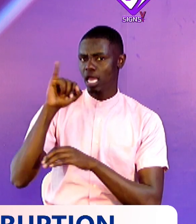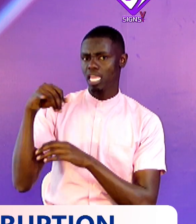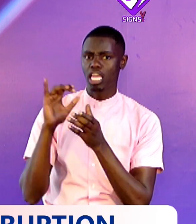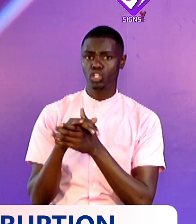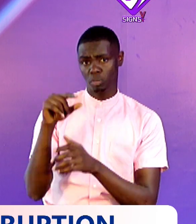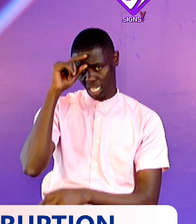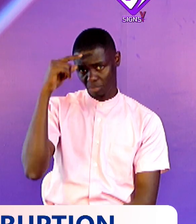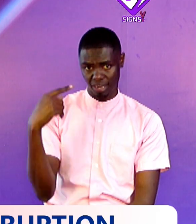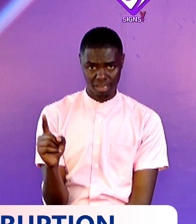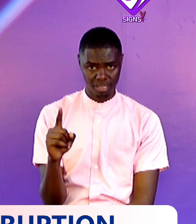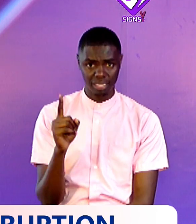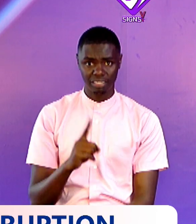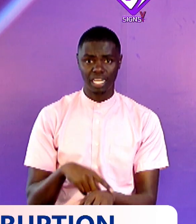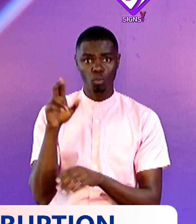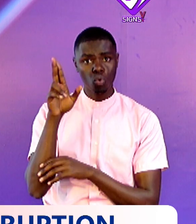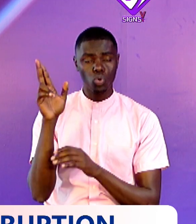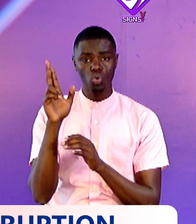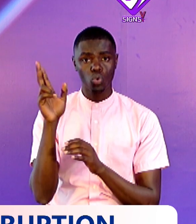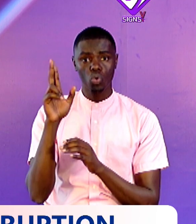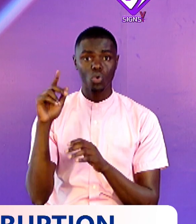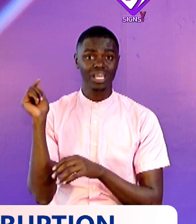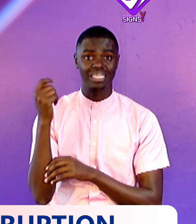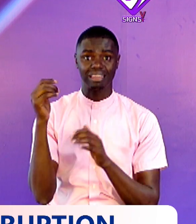Yeah, when Uhuru Kenyatta's government came in.